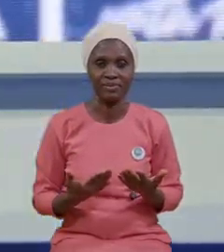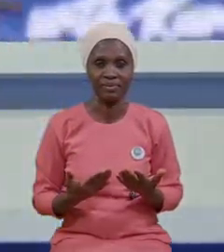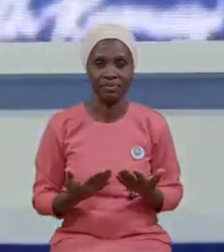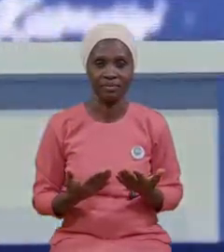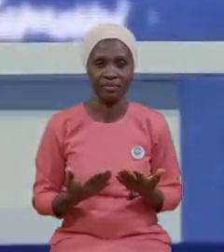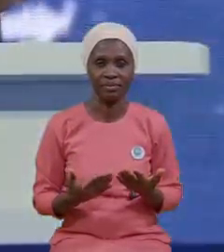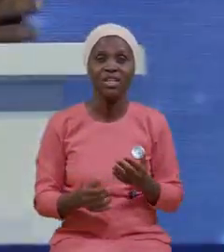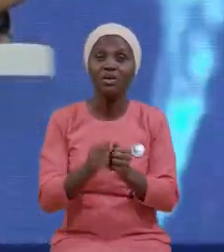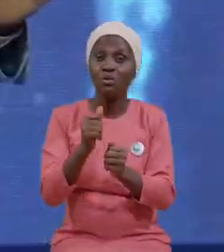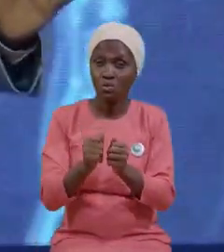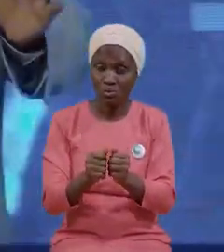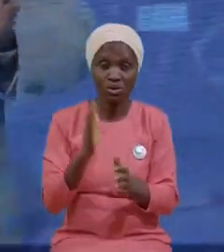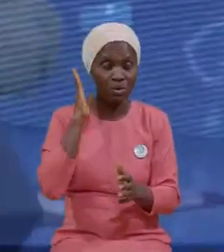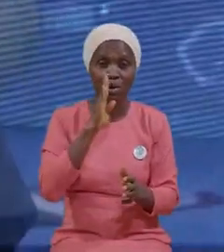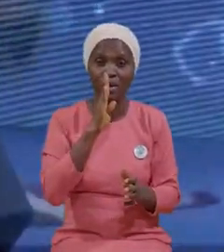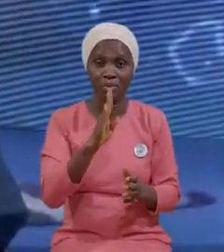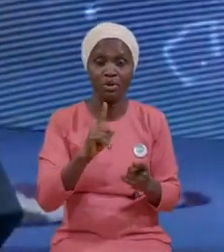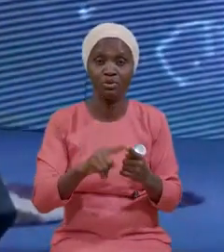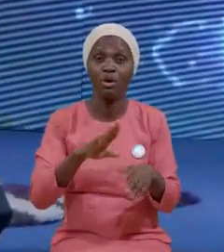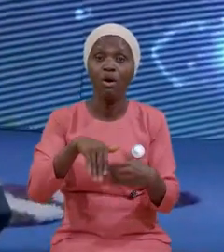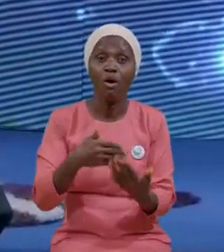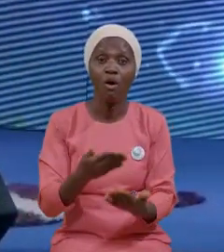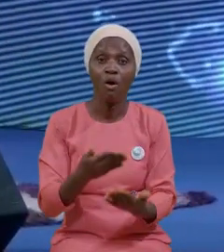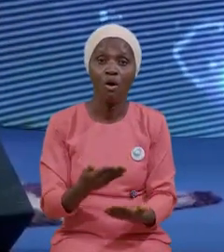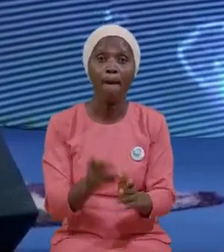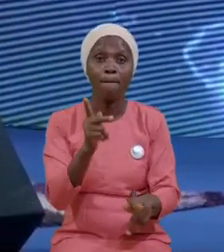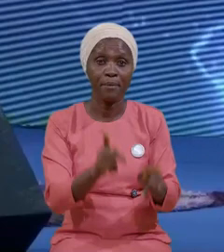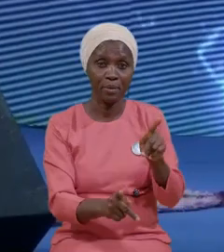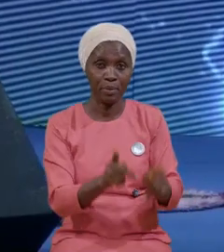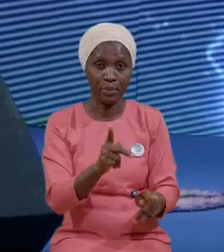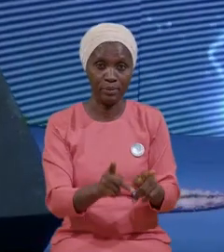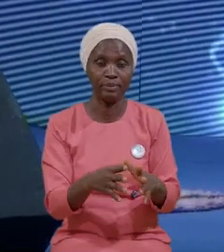which shall be to all people.